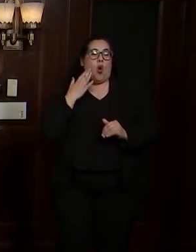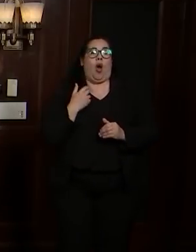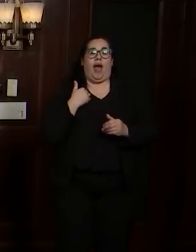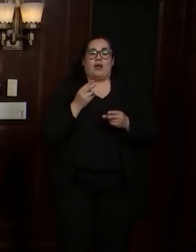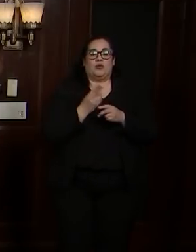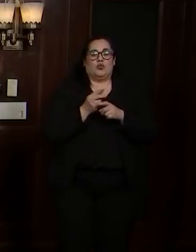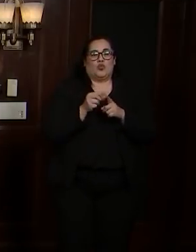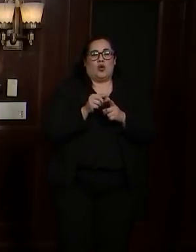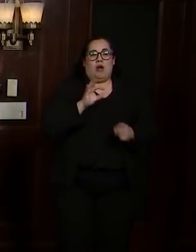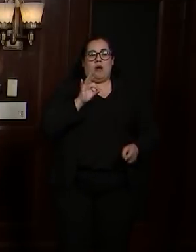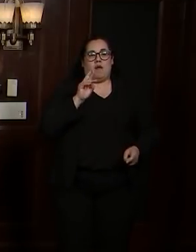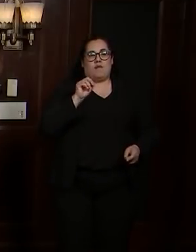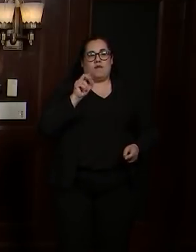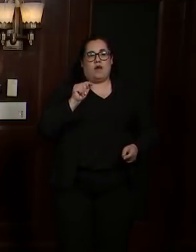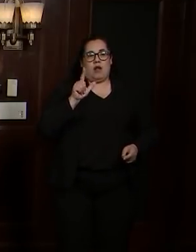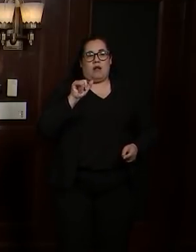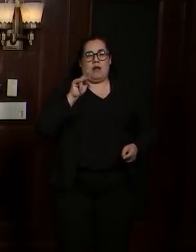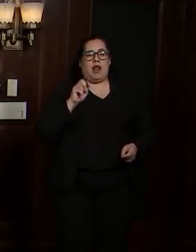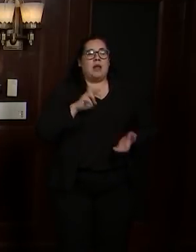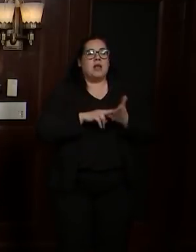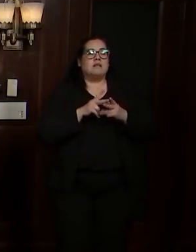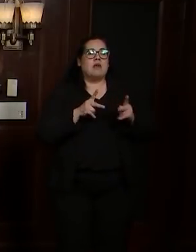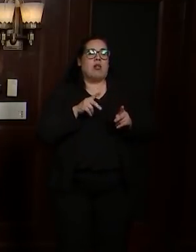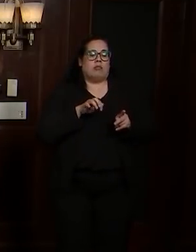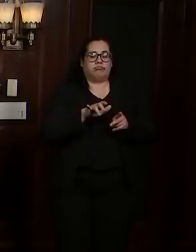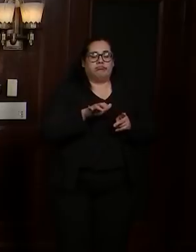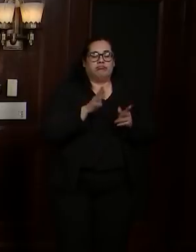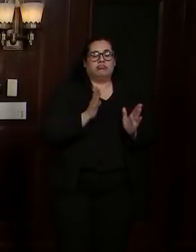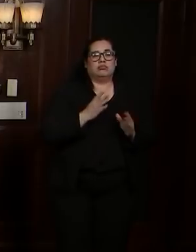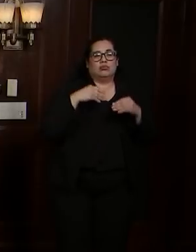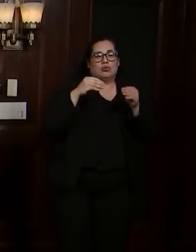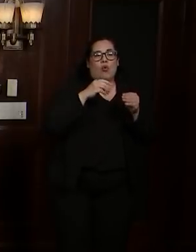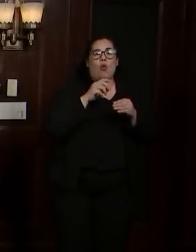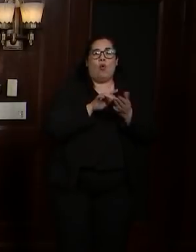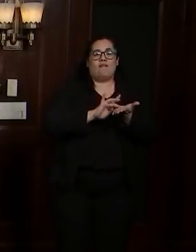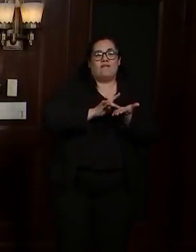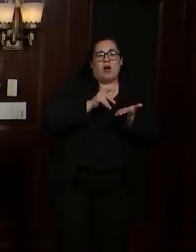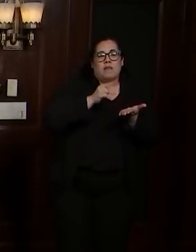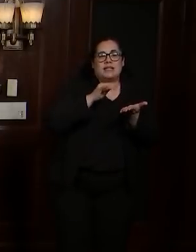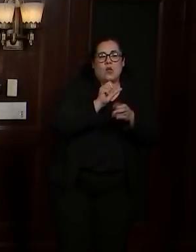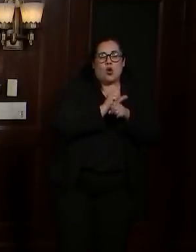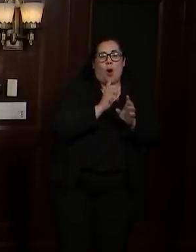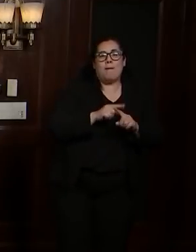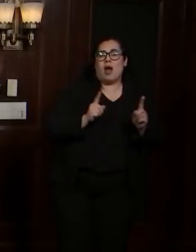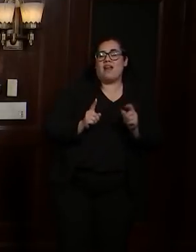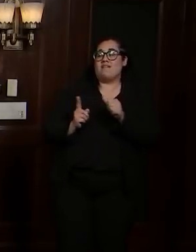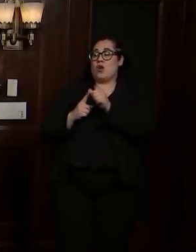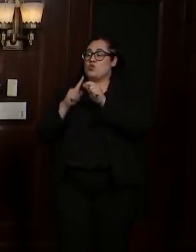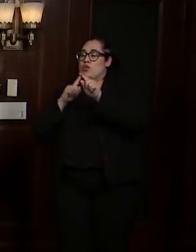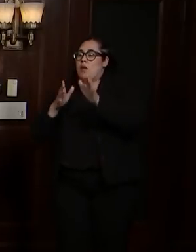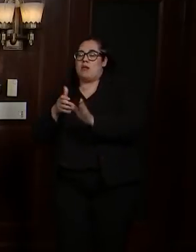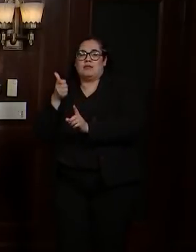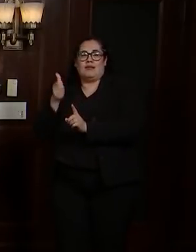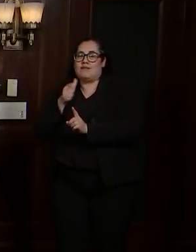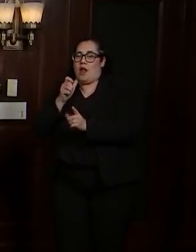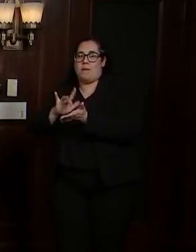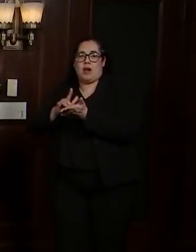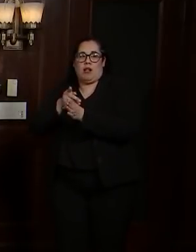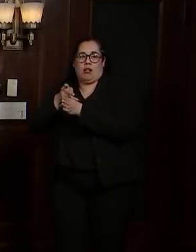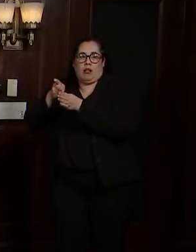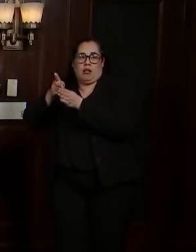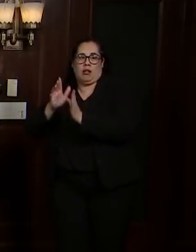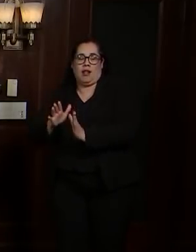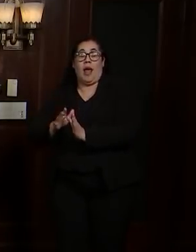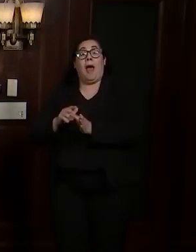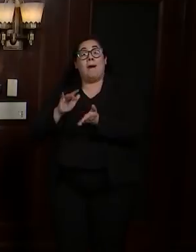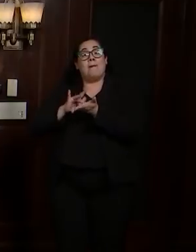are folks, for instance, the grocery clerks, people working in pharmacies. But first responders are not medical personnel. Medical personnel are their own category.